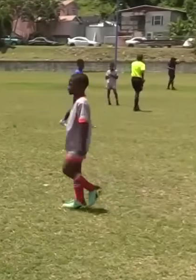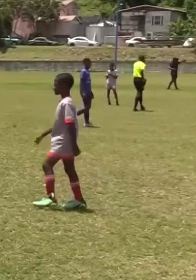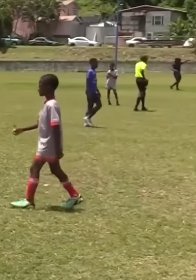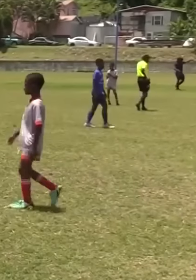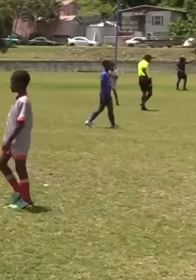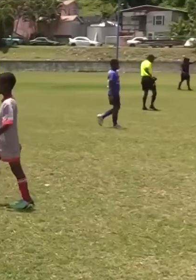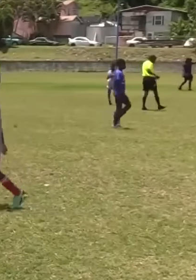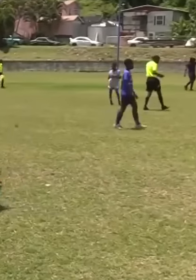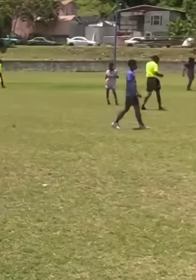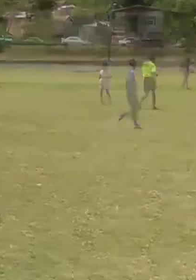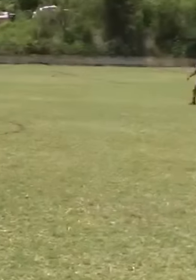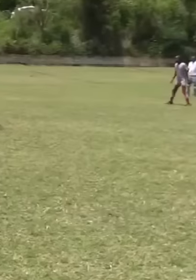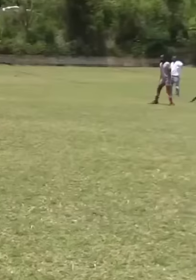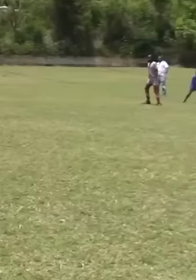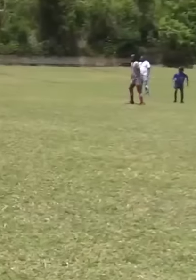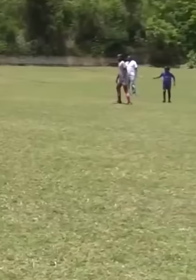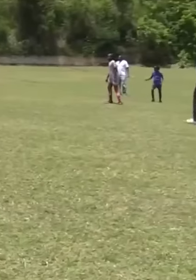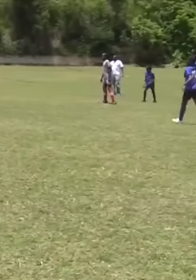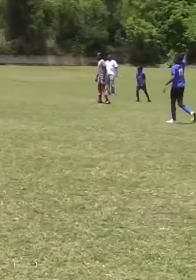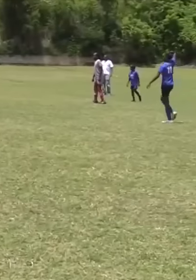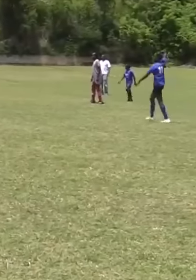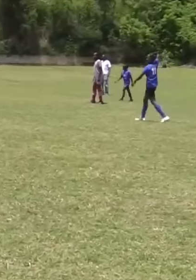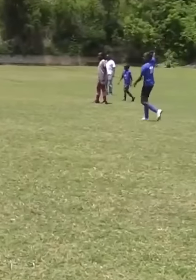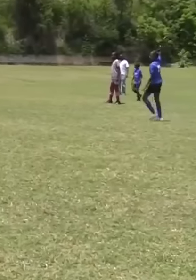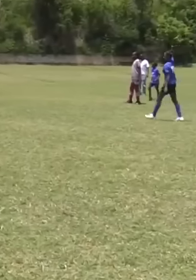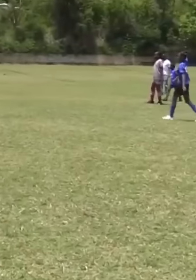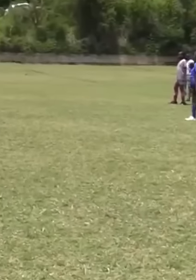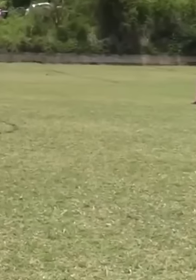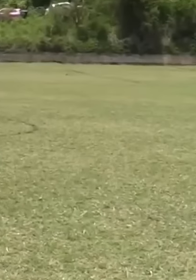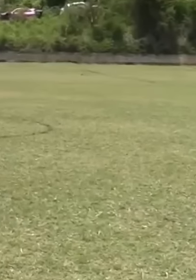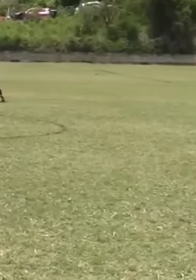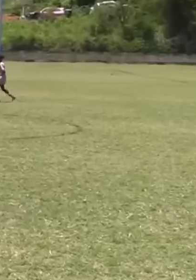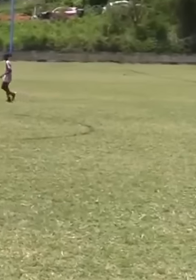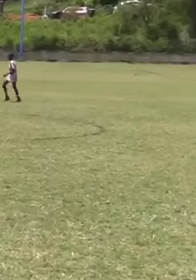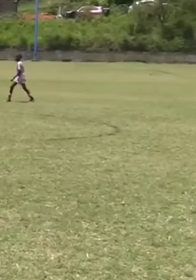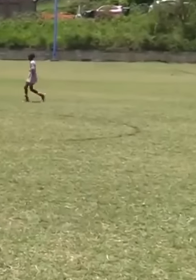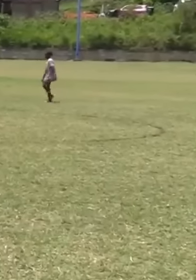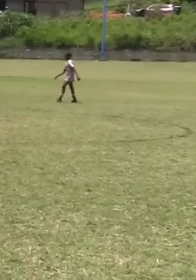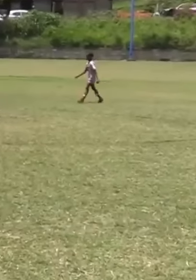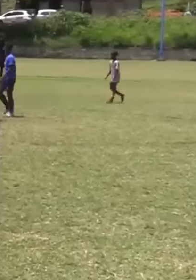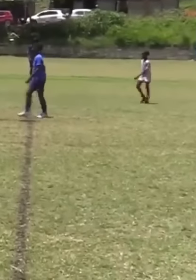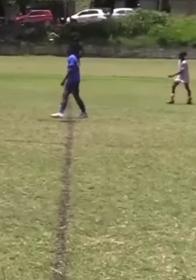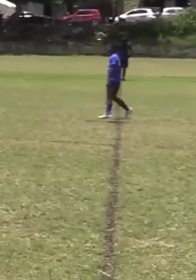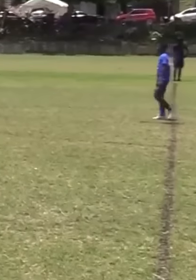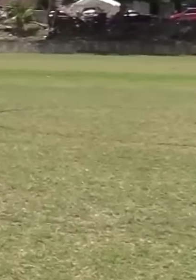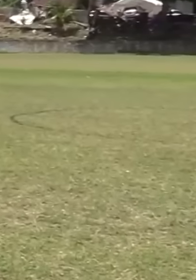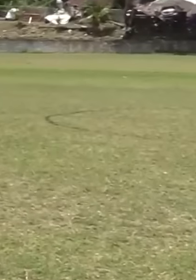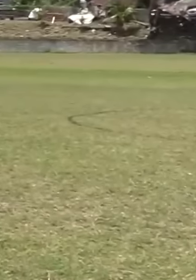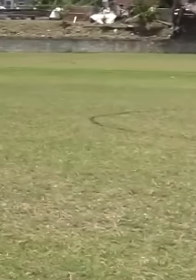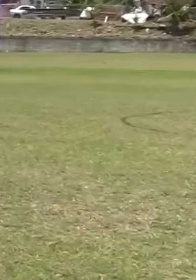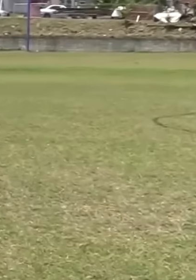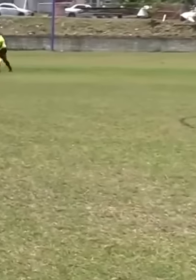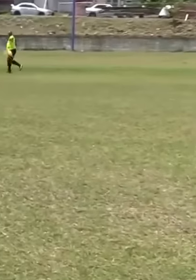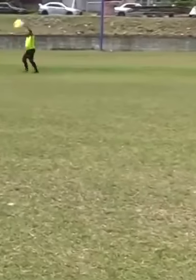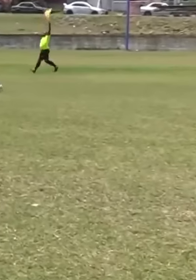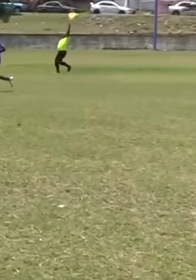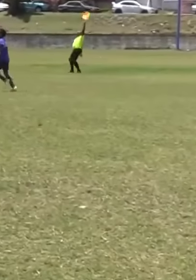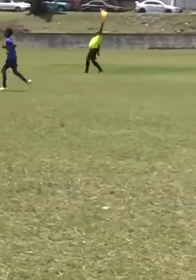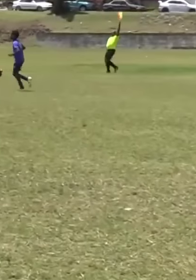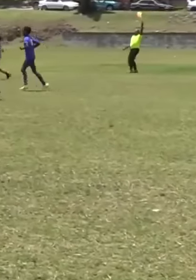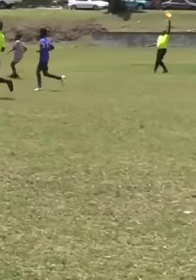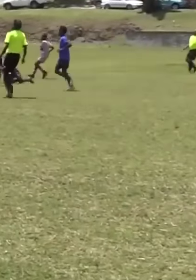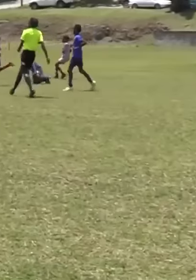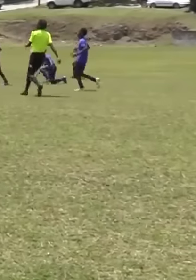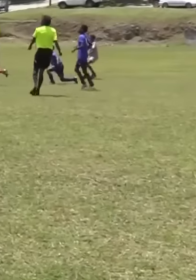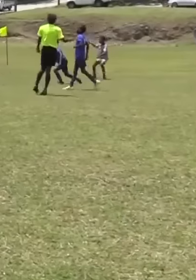the scoreline. The defense providing fuel for the offense. Referee says play on. And